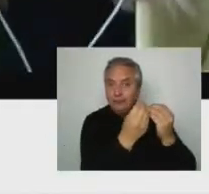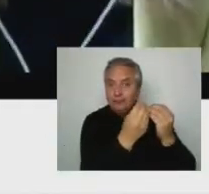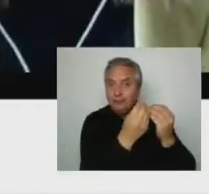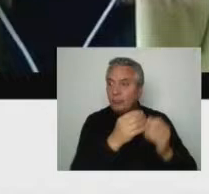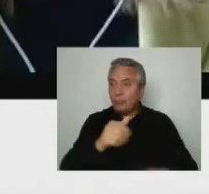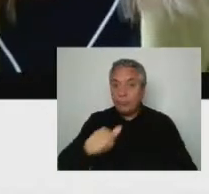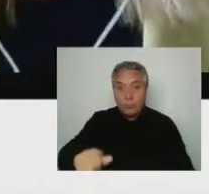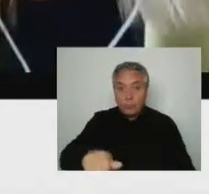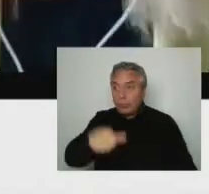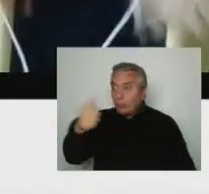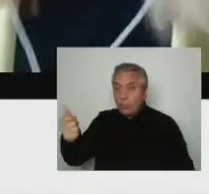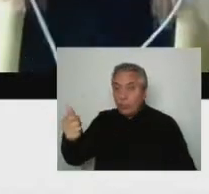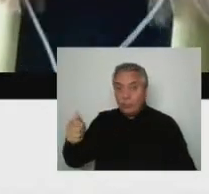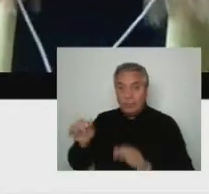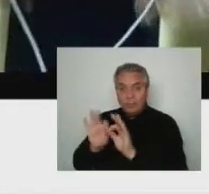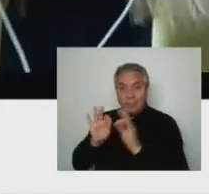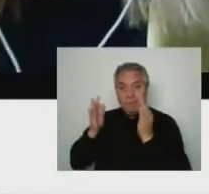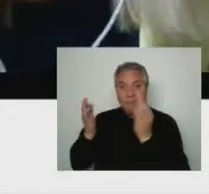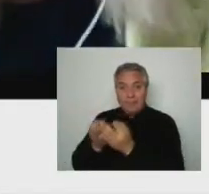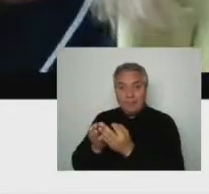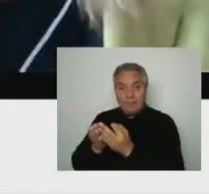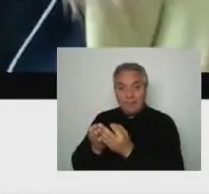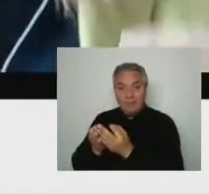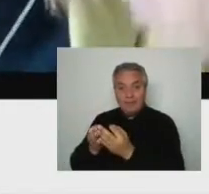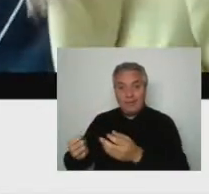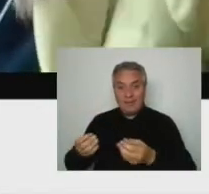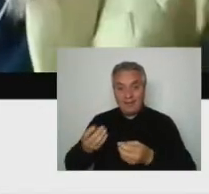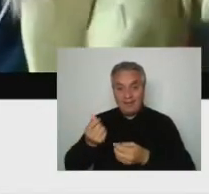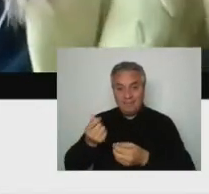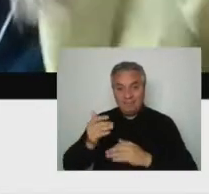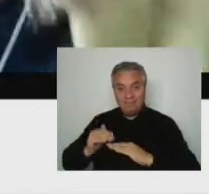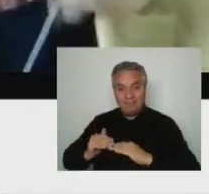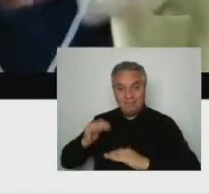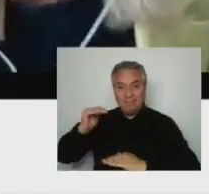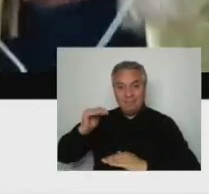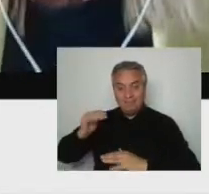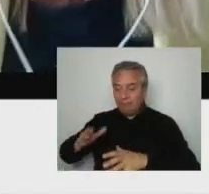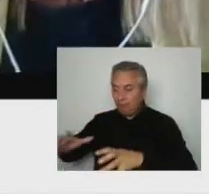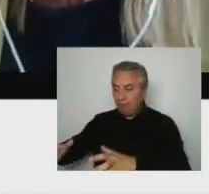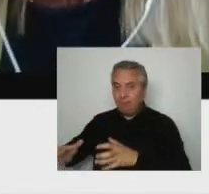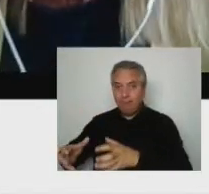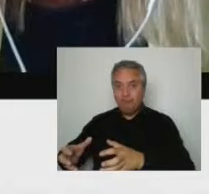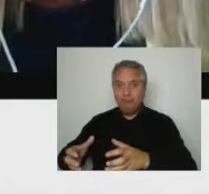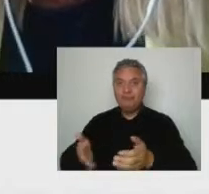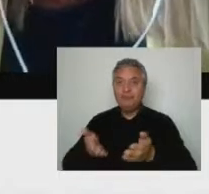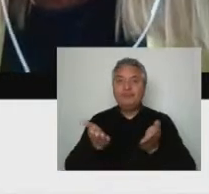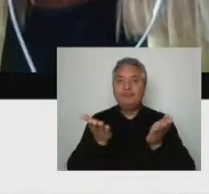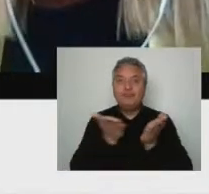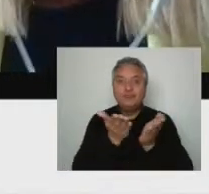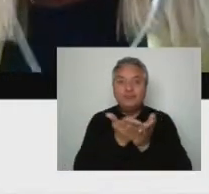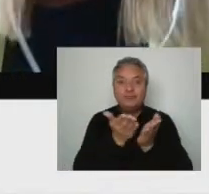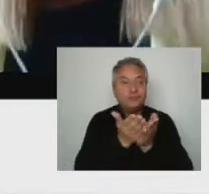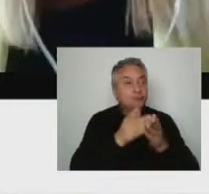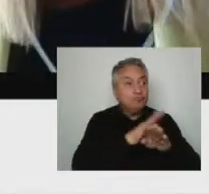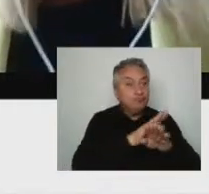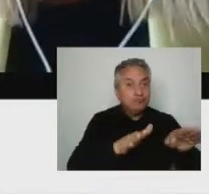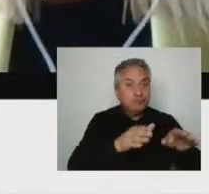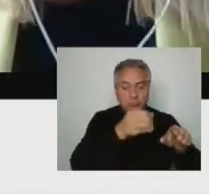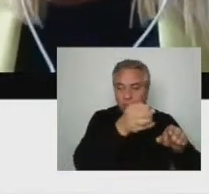more wealthy families take their children to receive classes